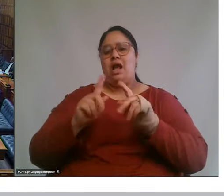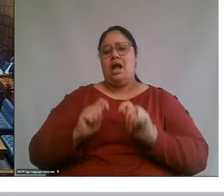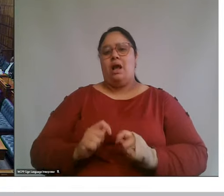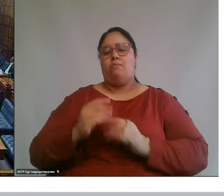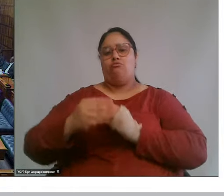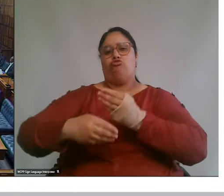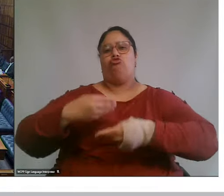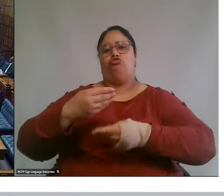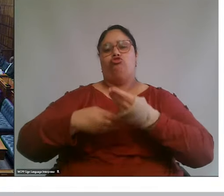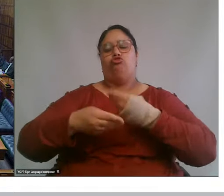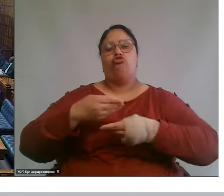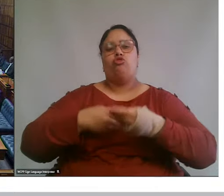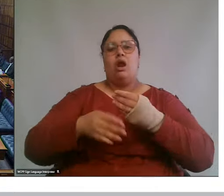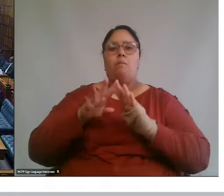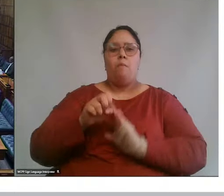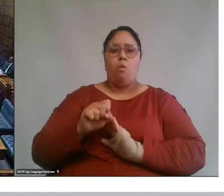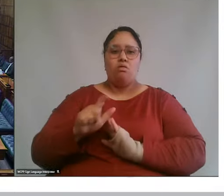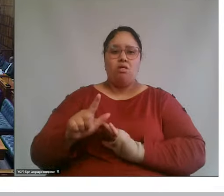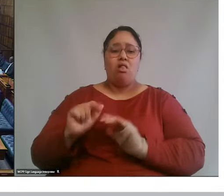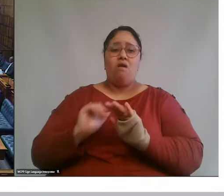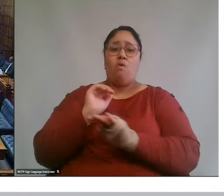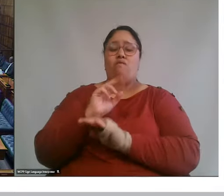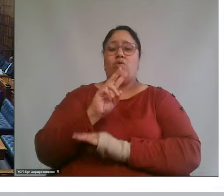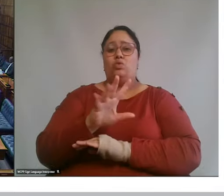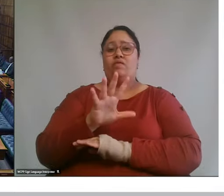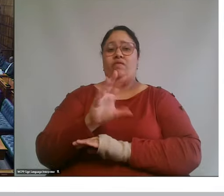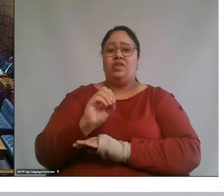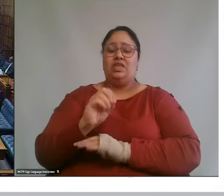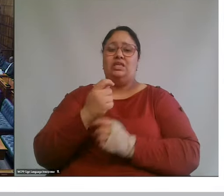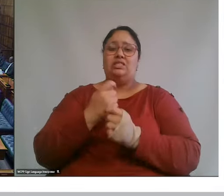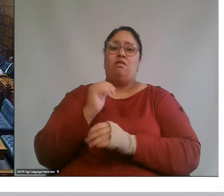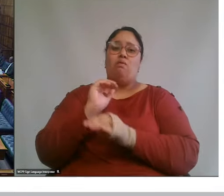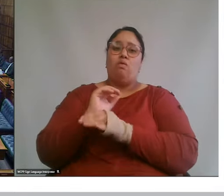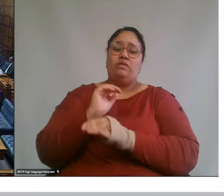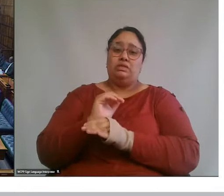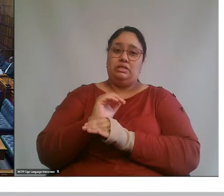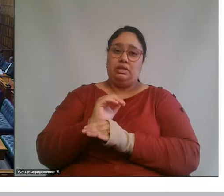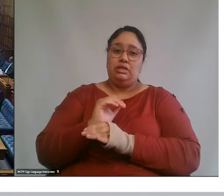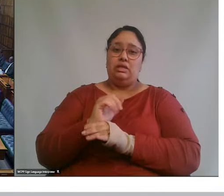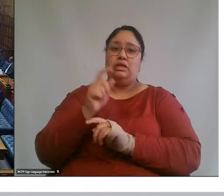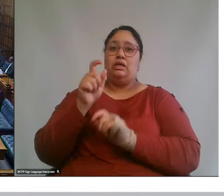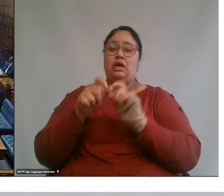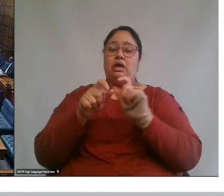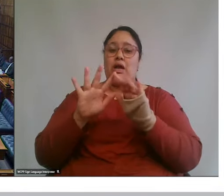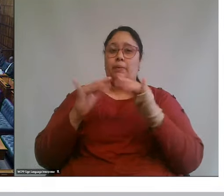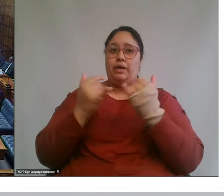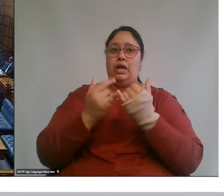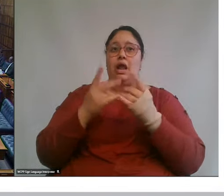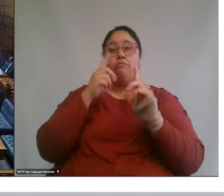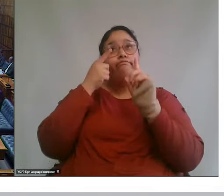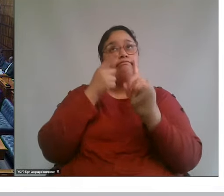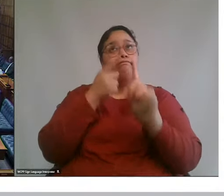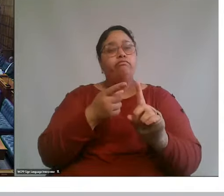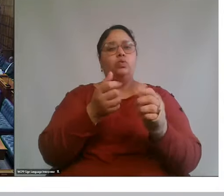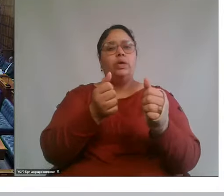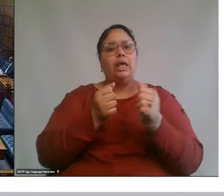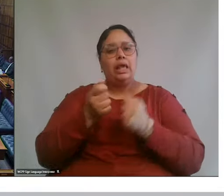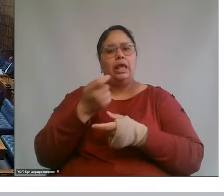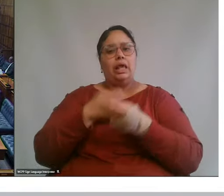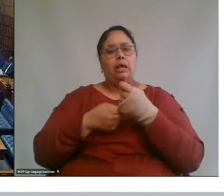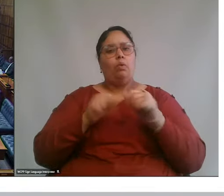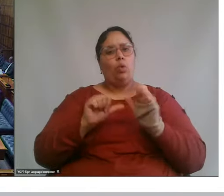portal um and over 250 exporters and the intention is to keep growing